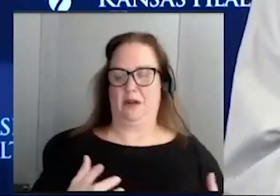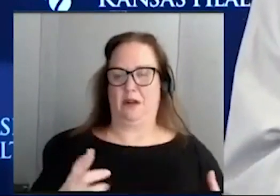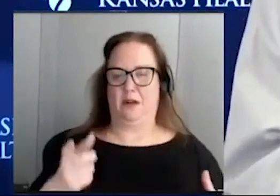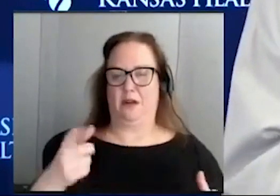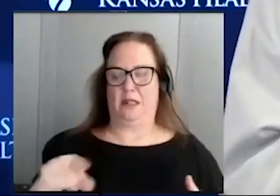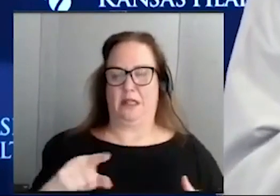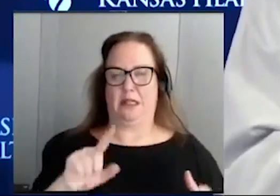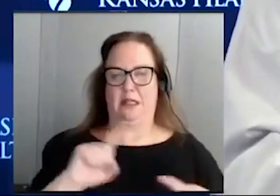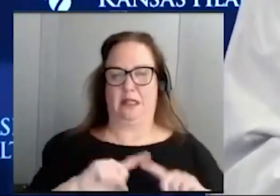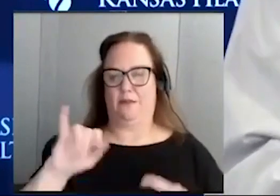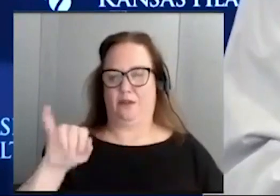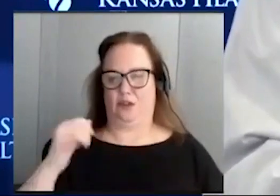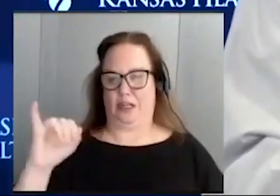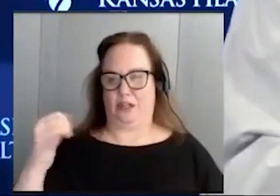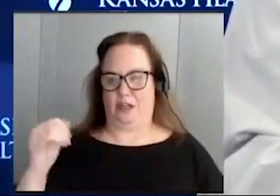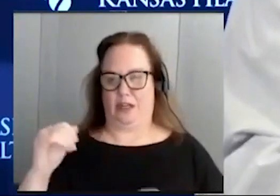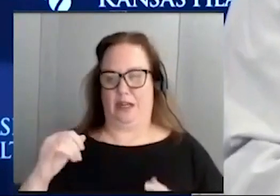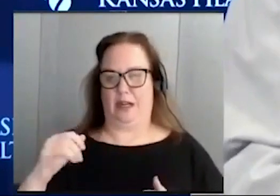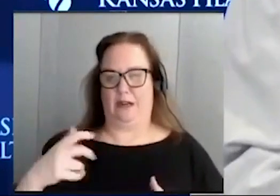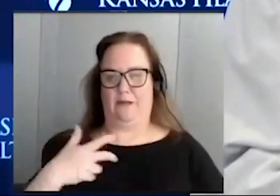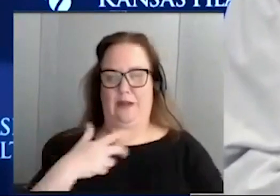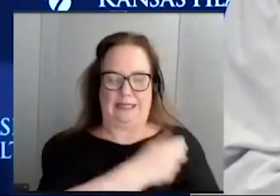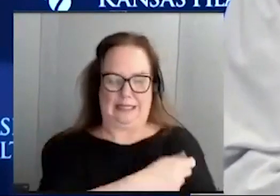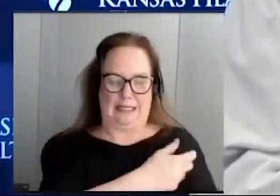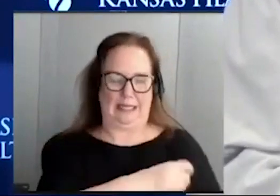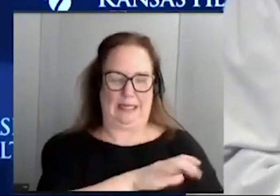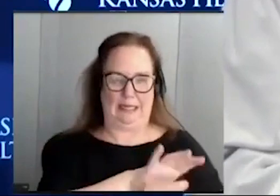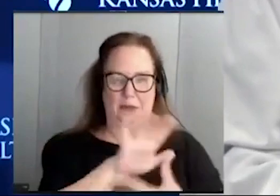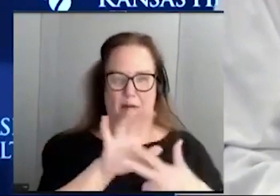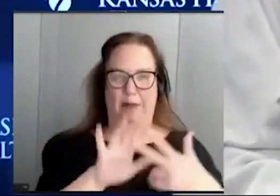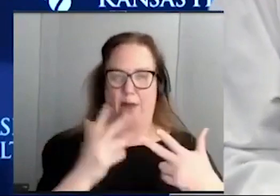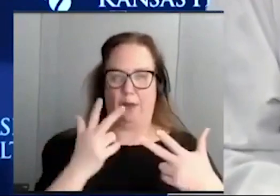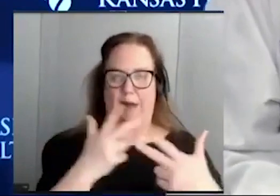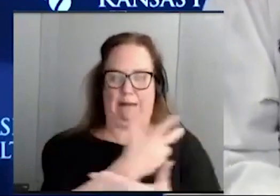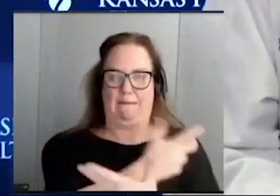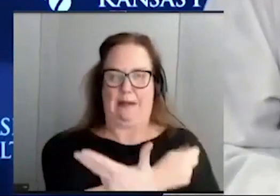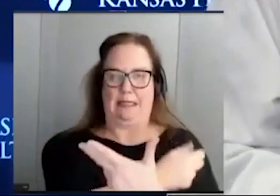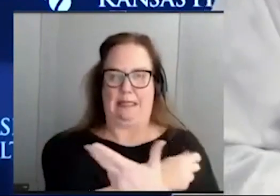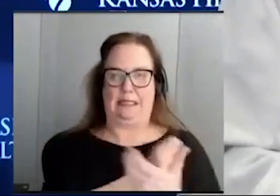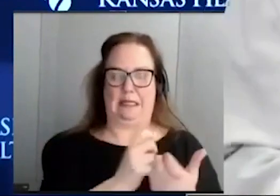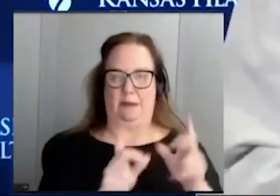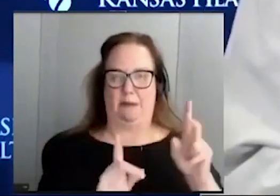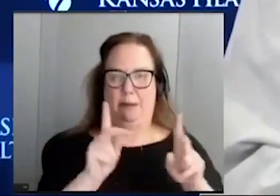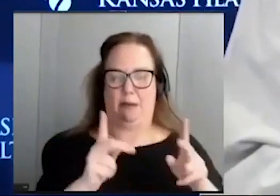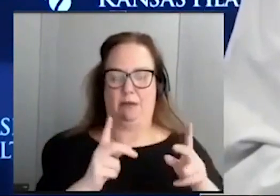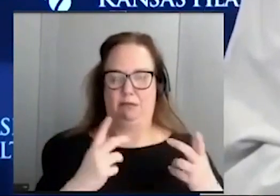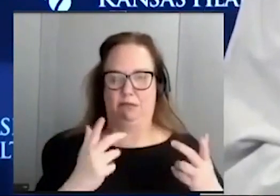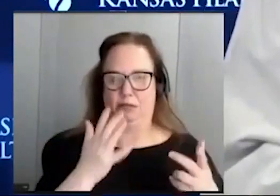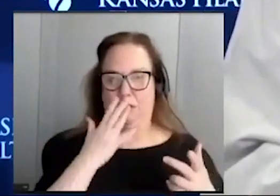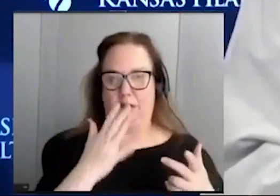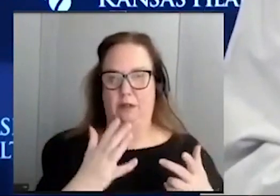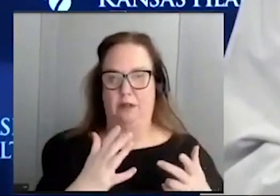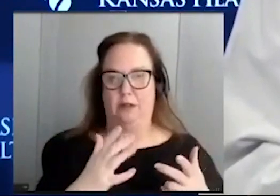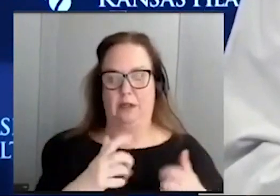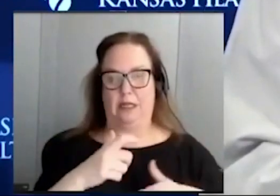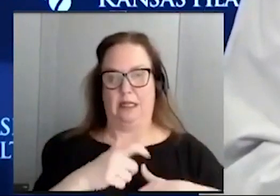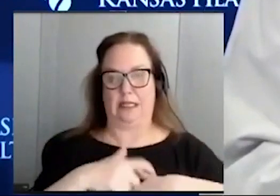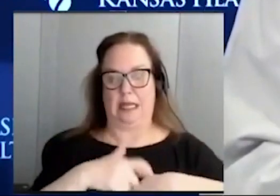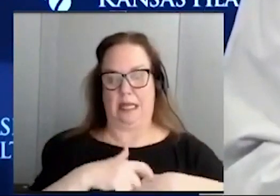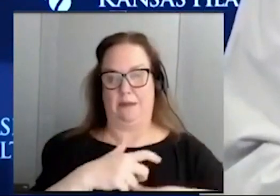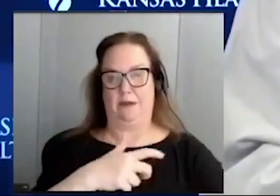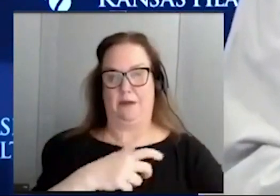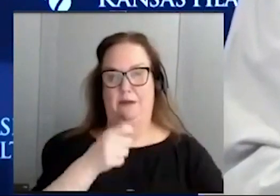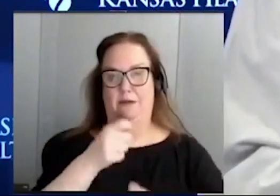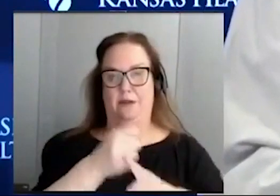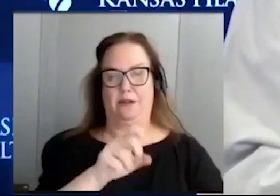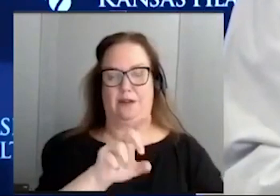the J&J vaccine, the Pfizer vaccine, and the Moderna vaccine, and how well people did and related to the timing of their infection. It was mostly a Delta and